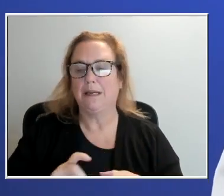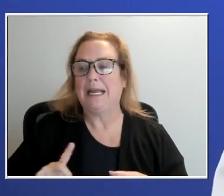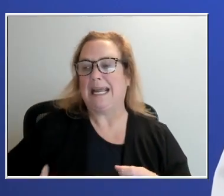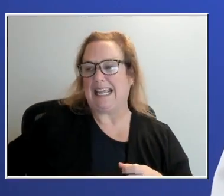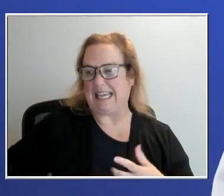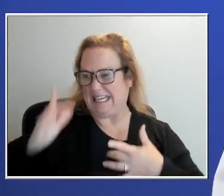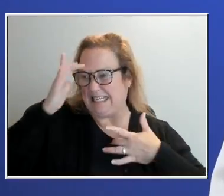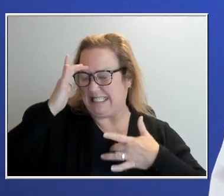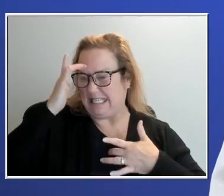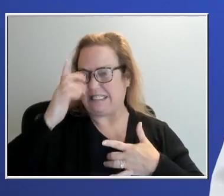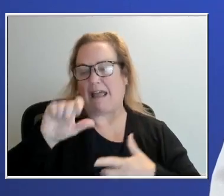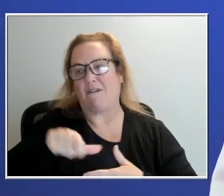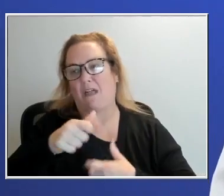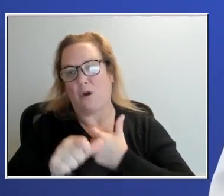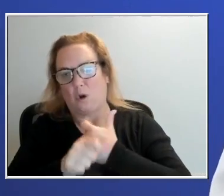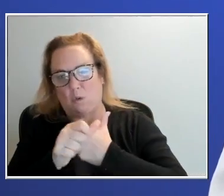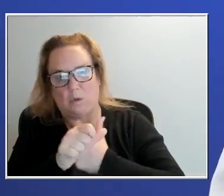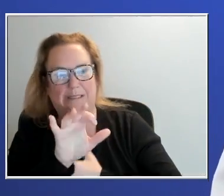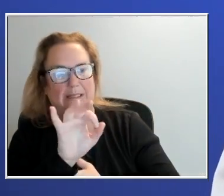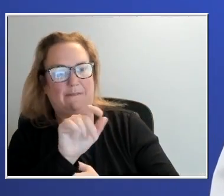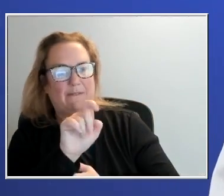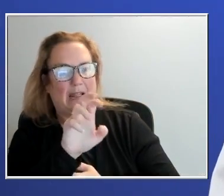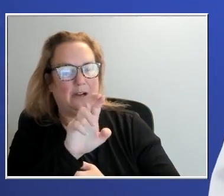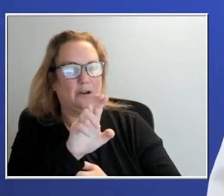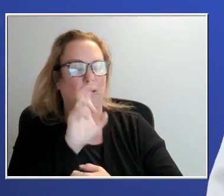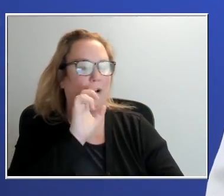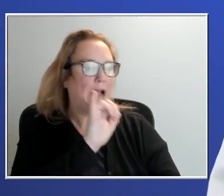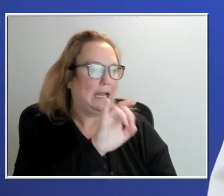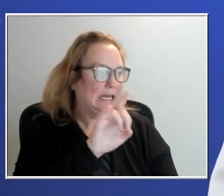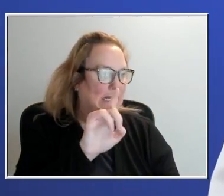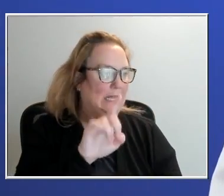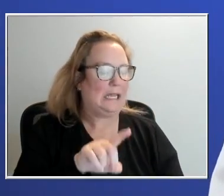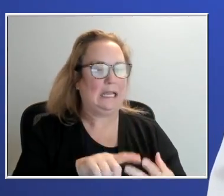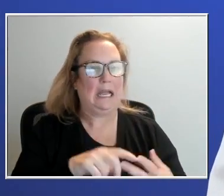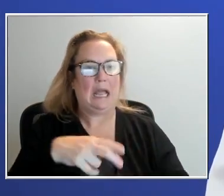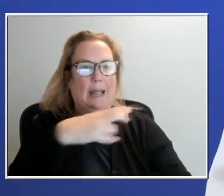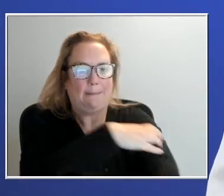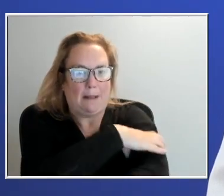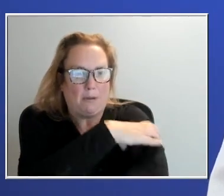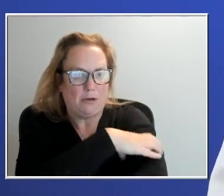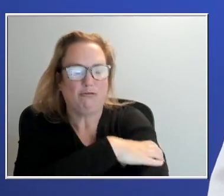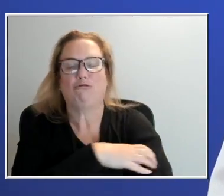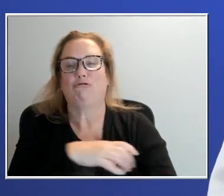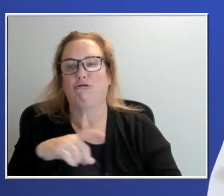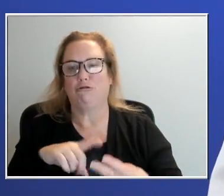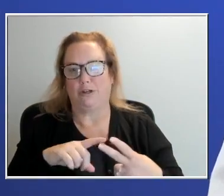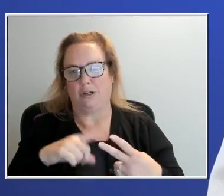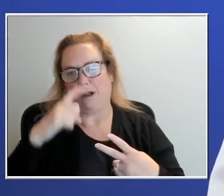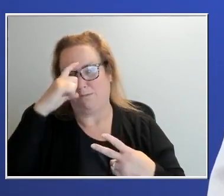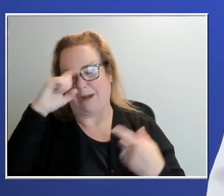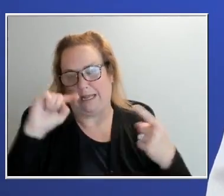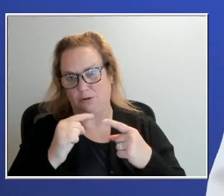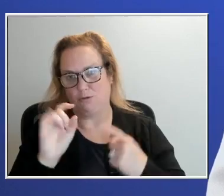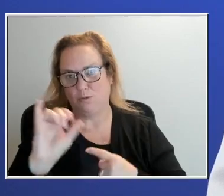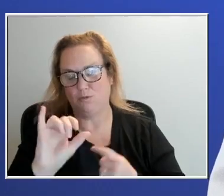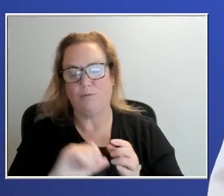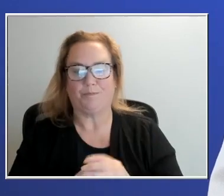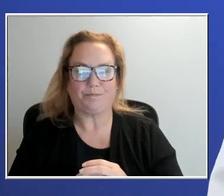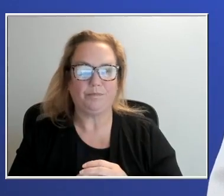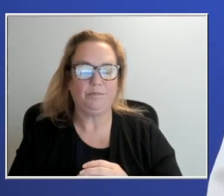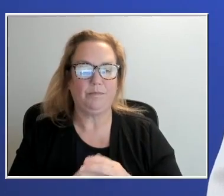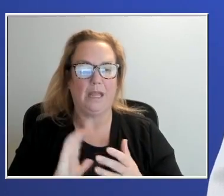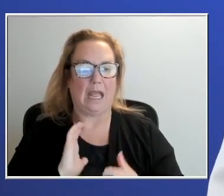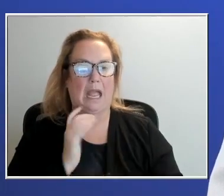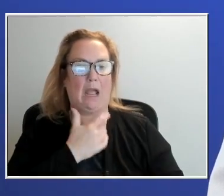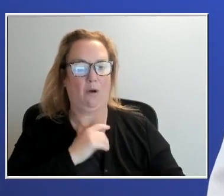risk factors for cognitive impairment, like diabetes, hypertension, which can also cause some brain injury. In fact, our group was one